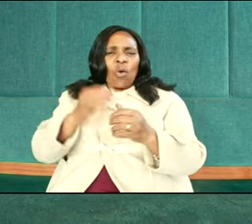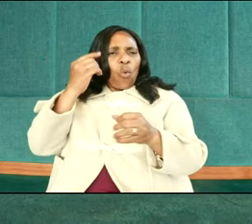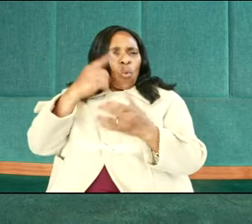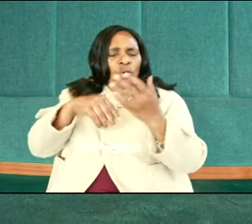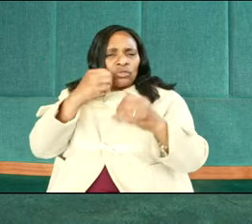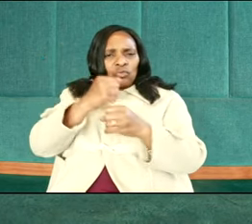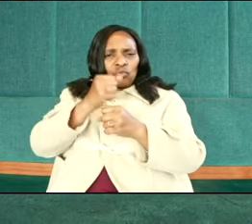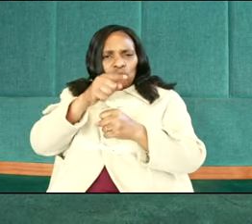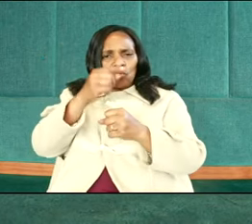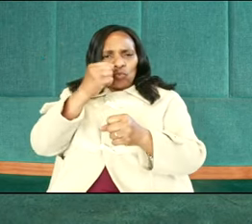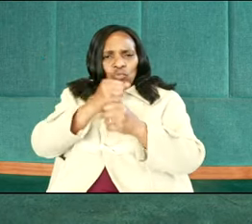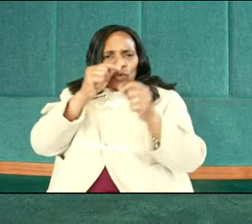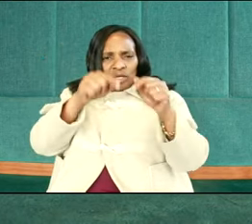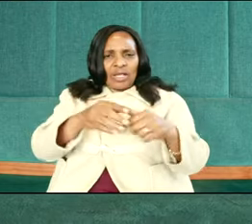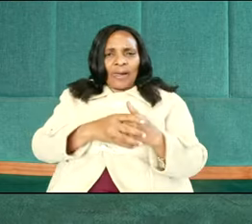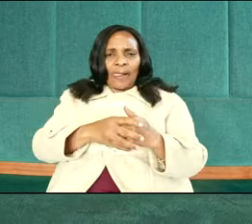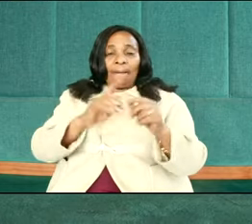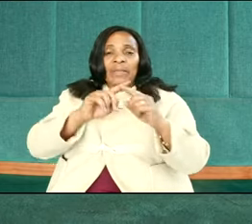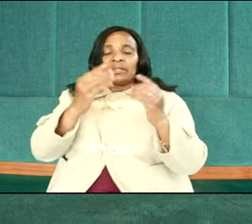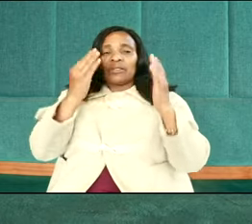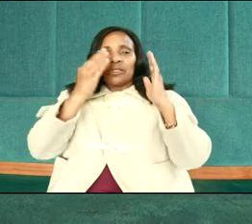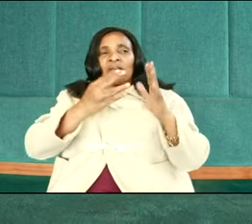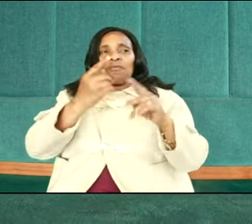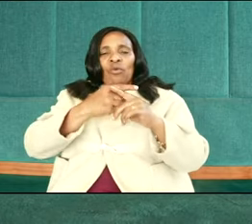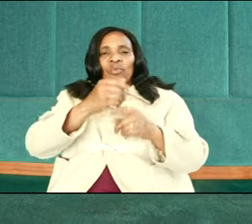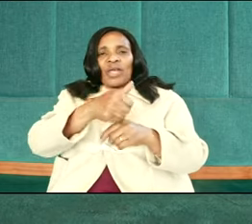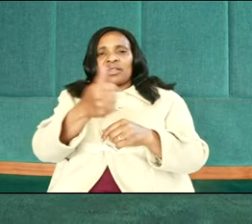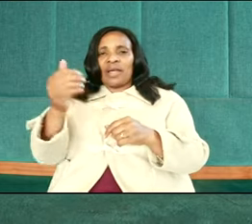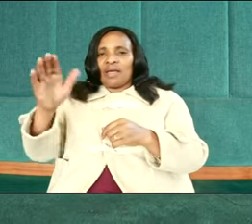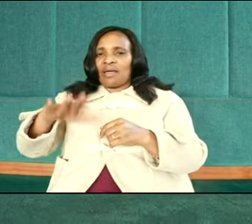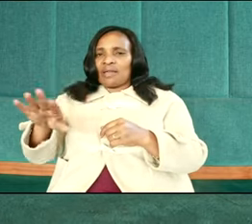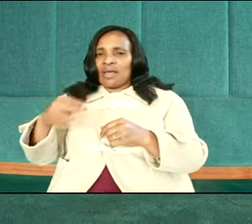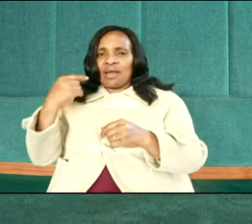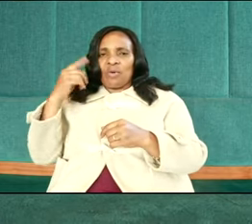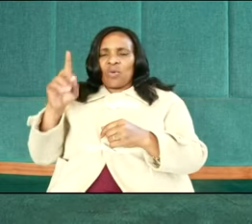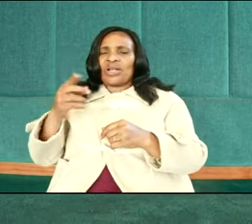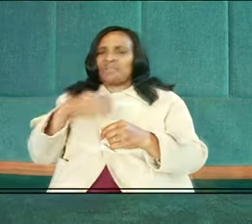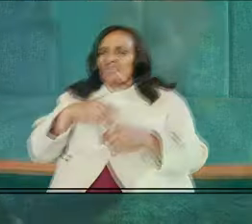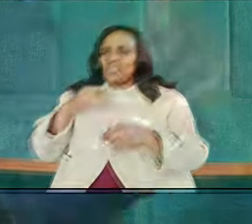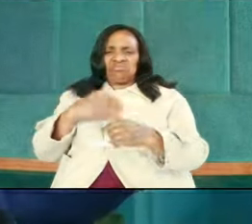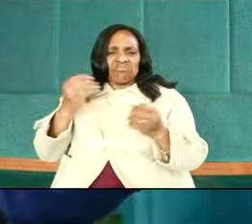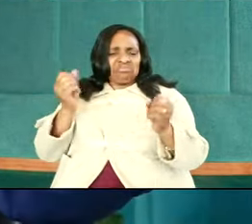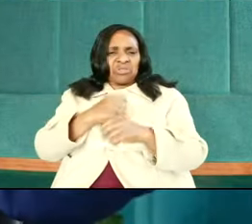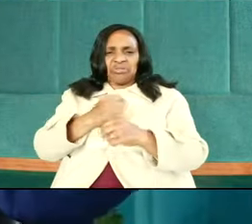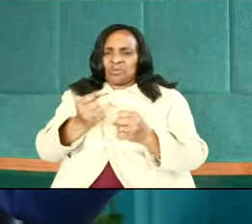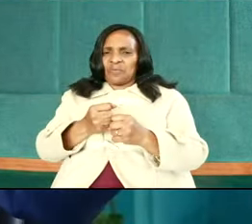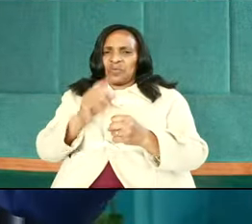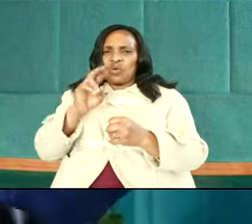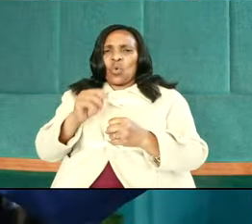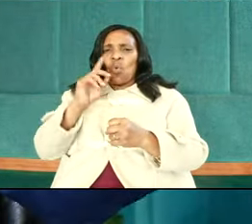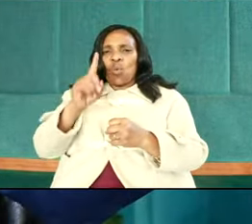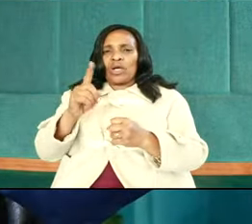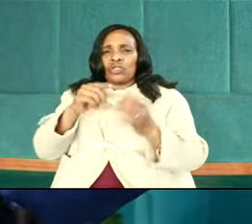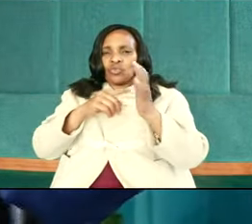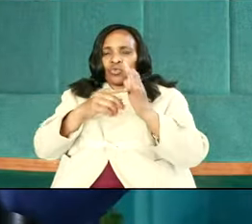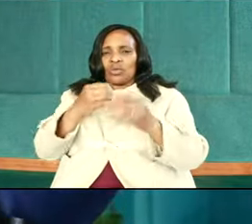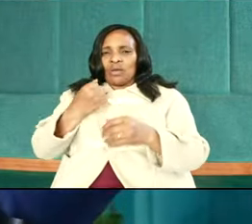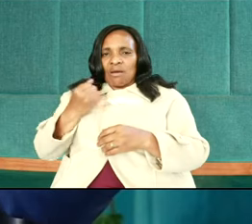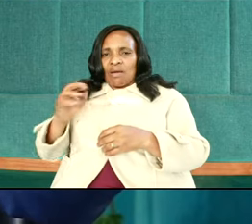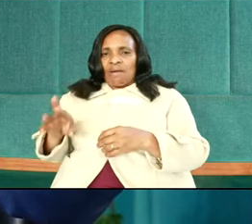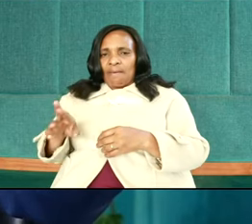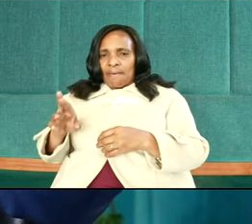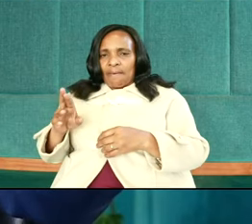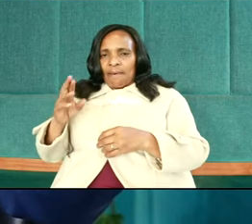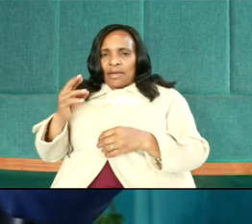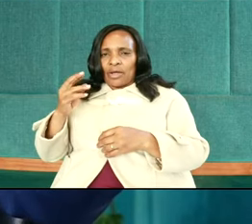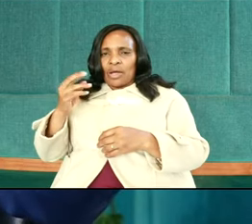doing here? But you see, from his perspective, number one, he thinks that he's alone. You know, nobody showed up, and just let me, you know, just try